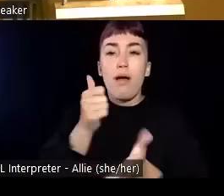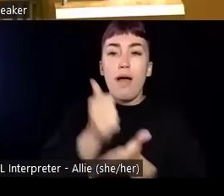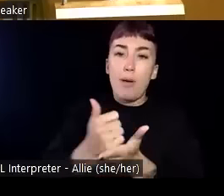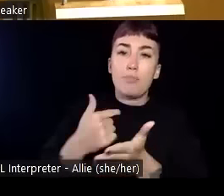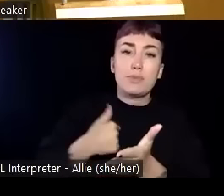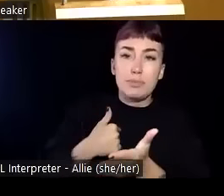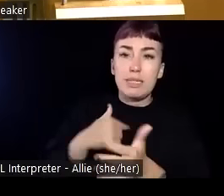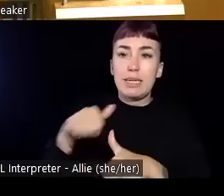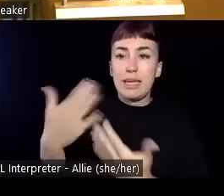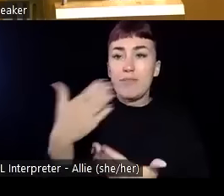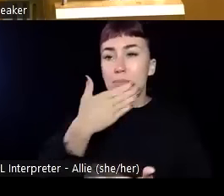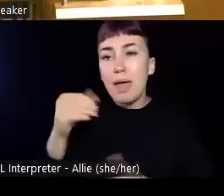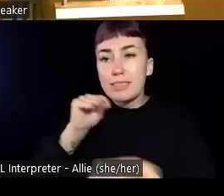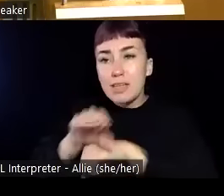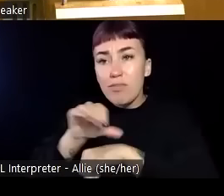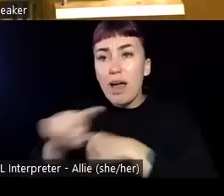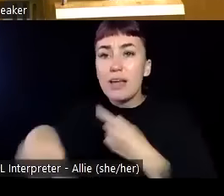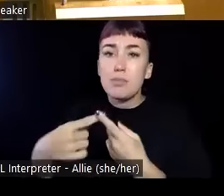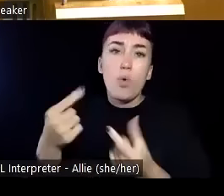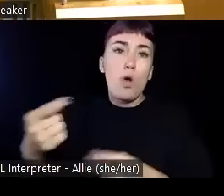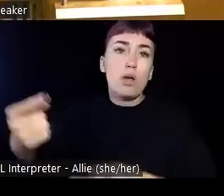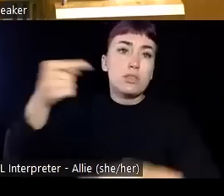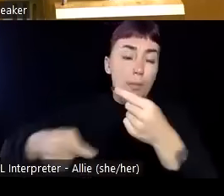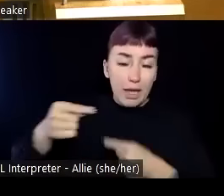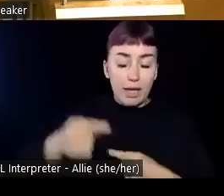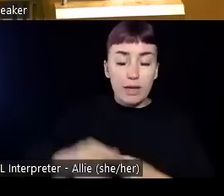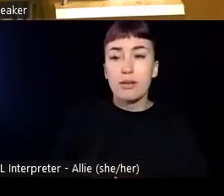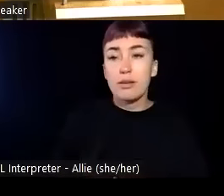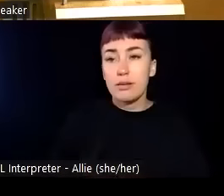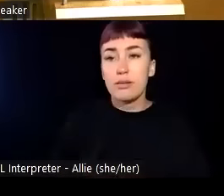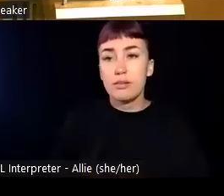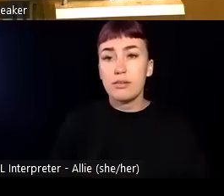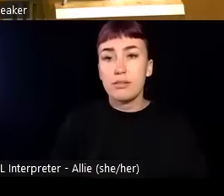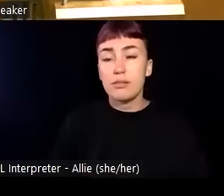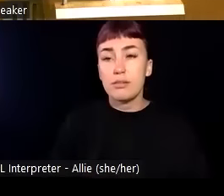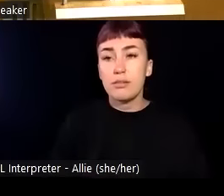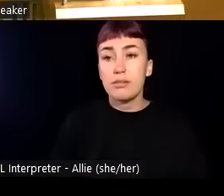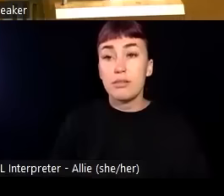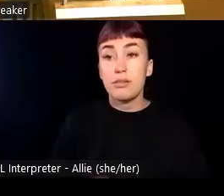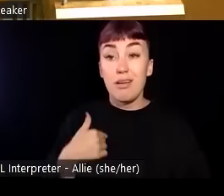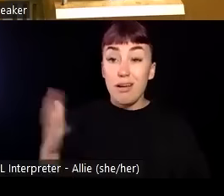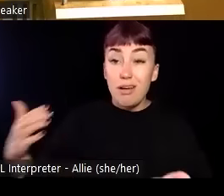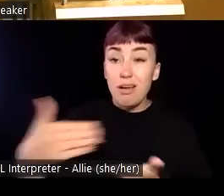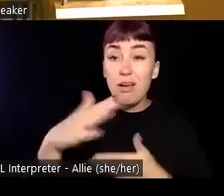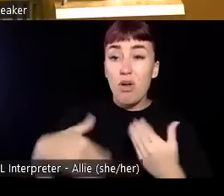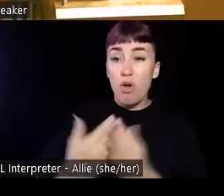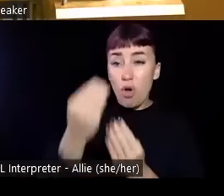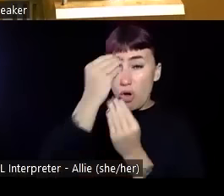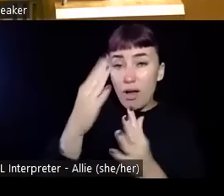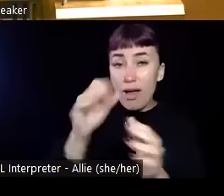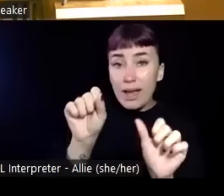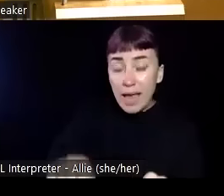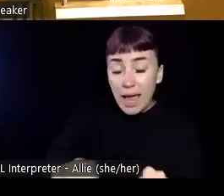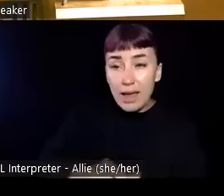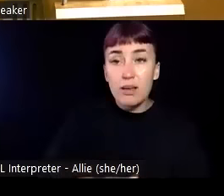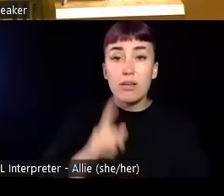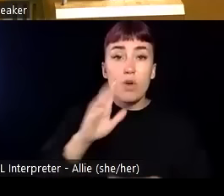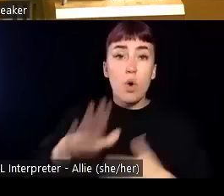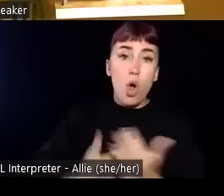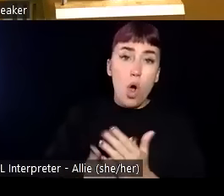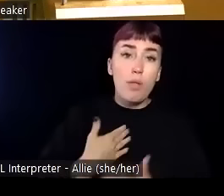the best advice about what's coming. So I gather all the information I can on all of